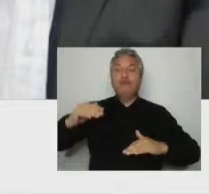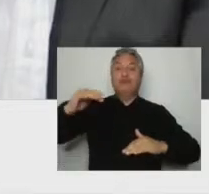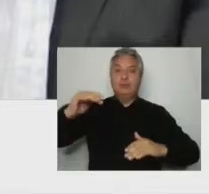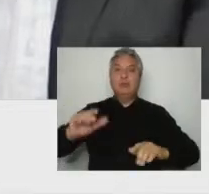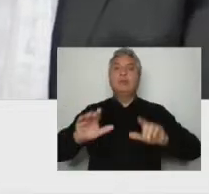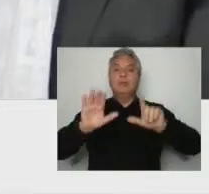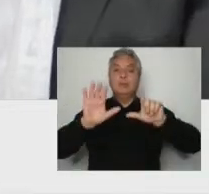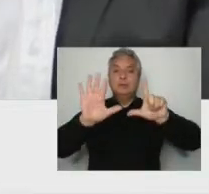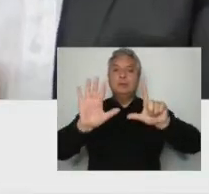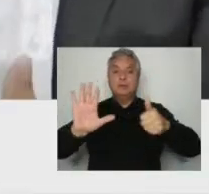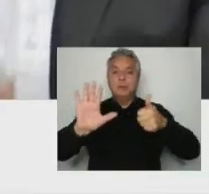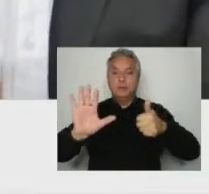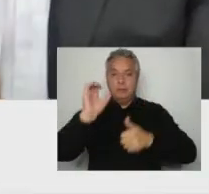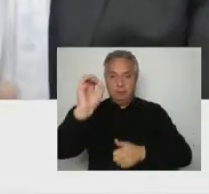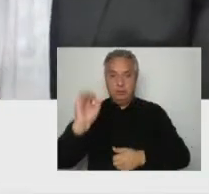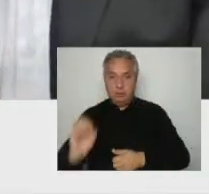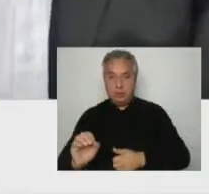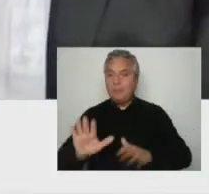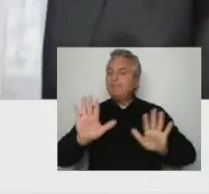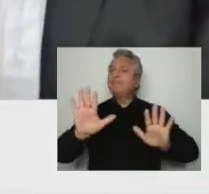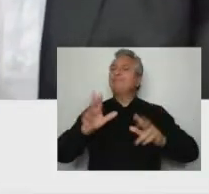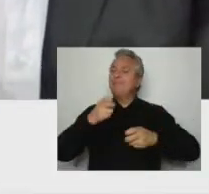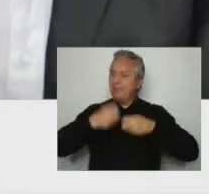46% of the population by